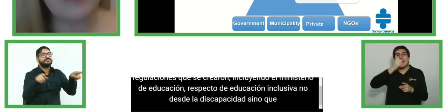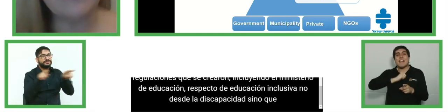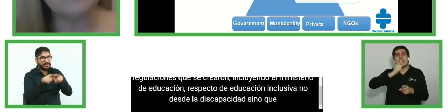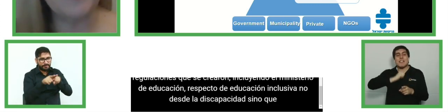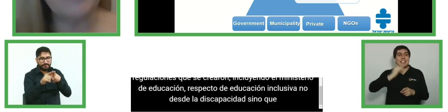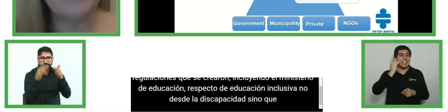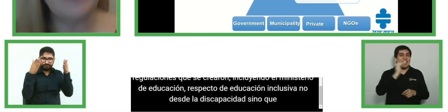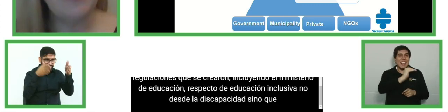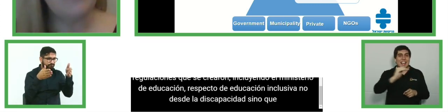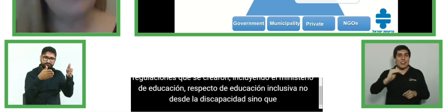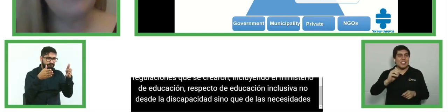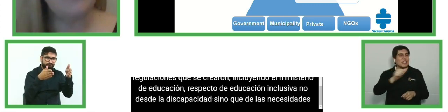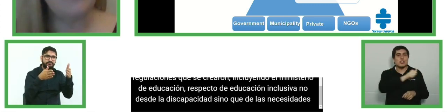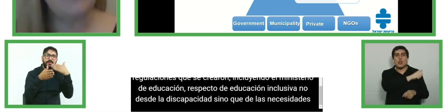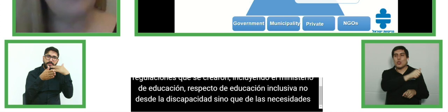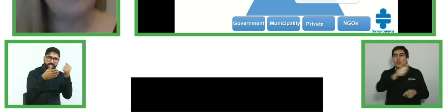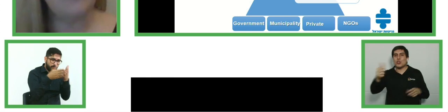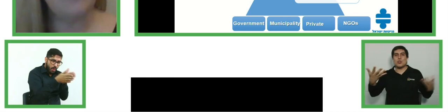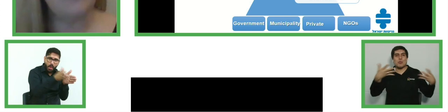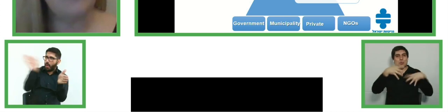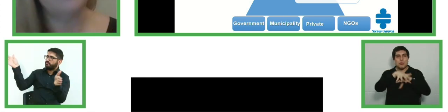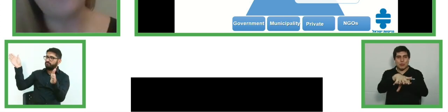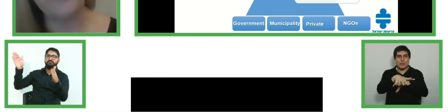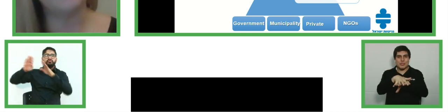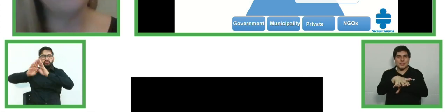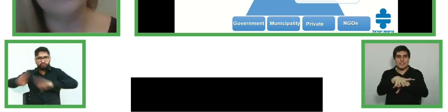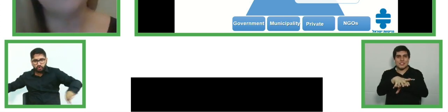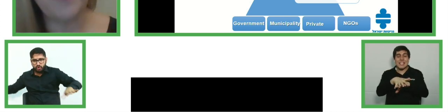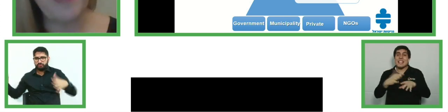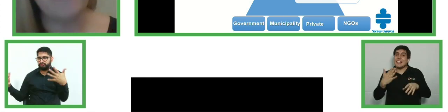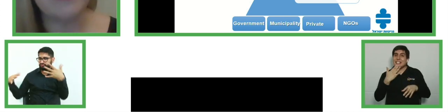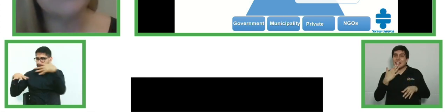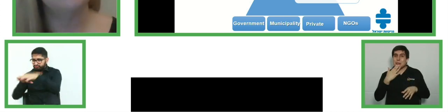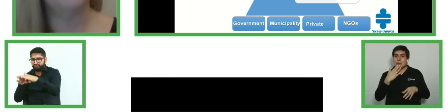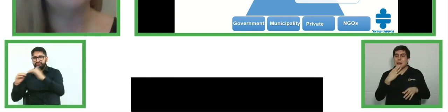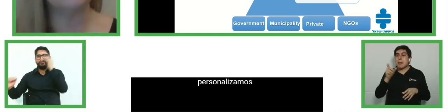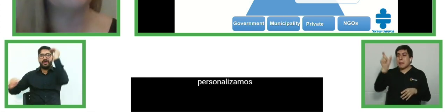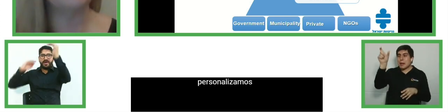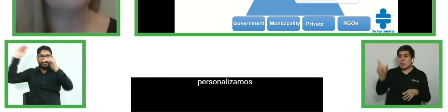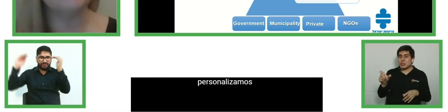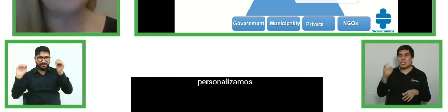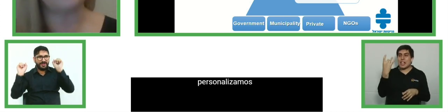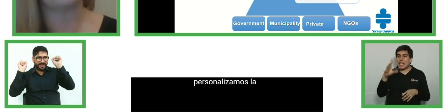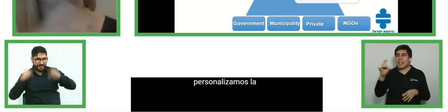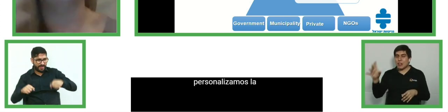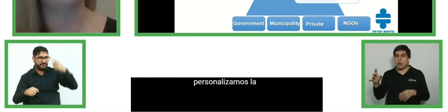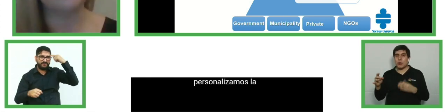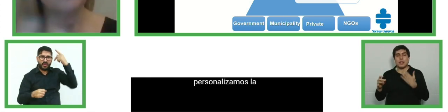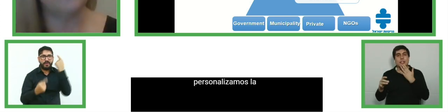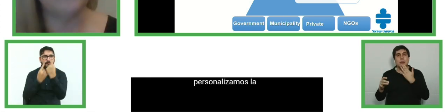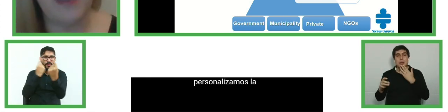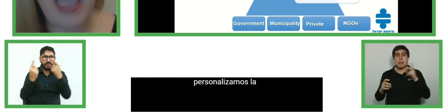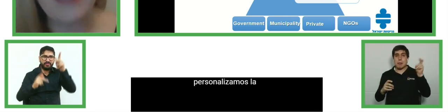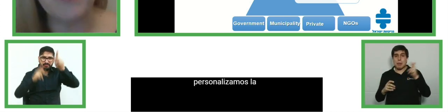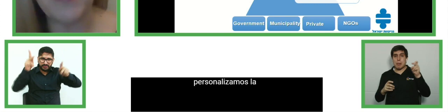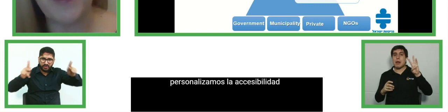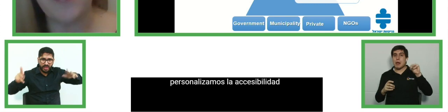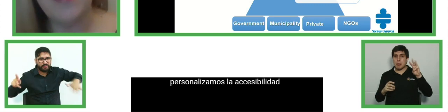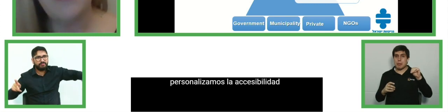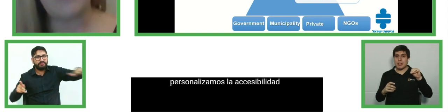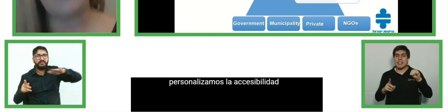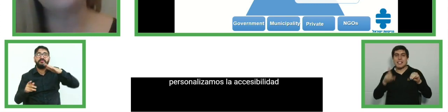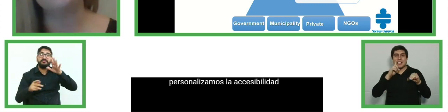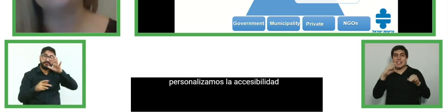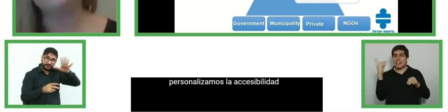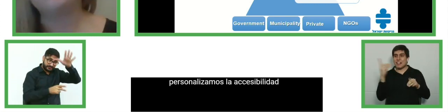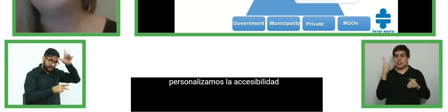by the way, also the parents with disabilities that are part of the school atmosphere. The unique thing about Israel